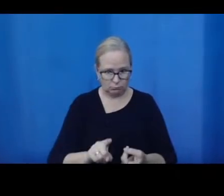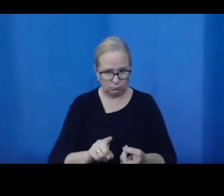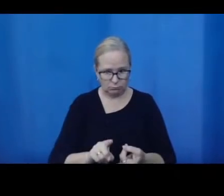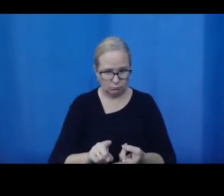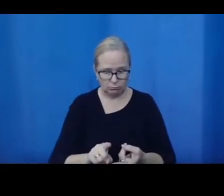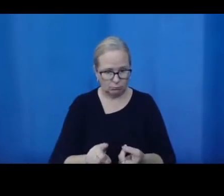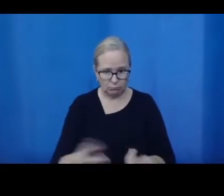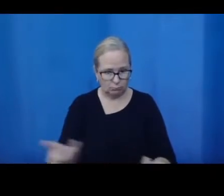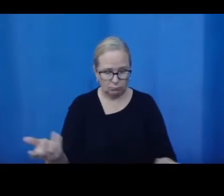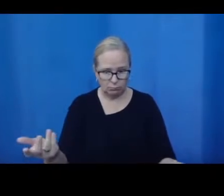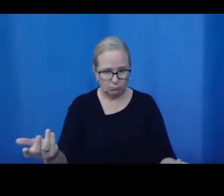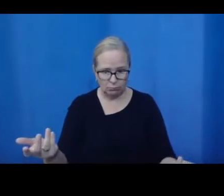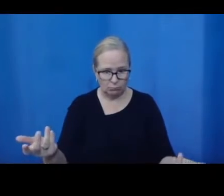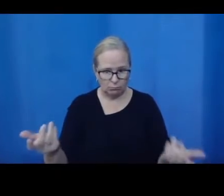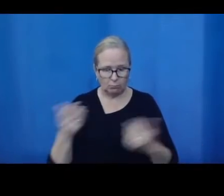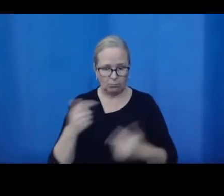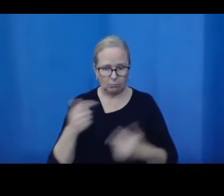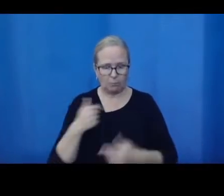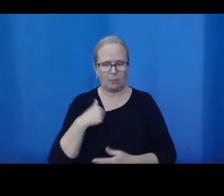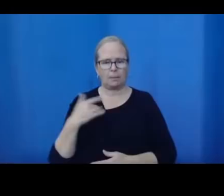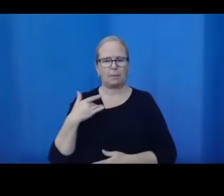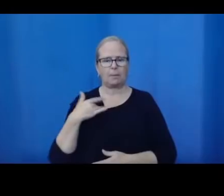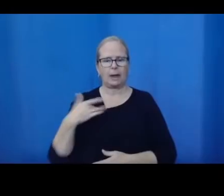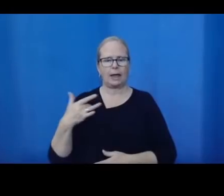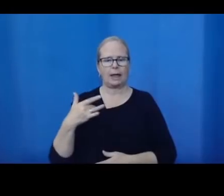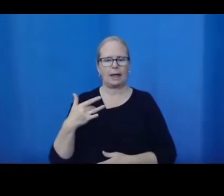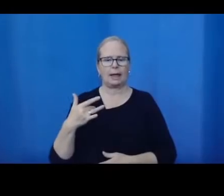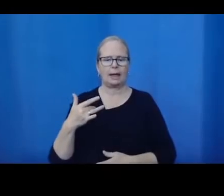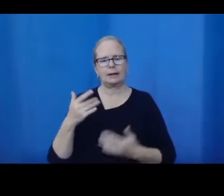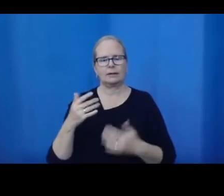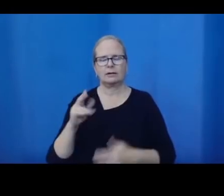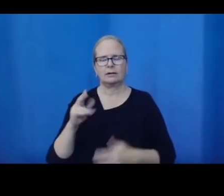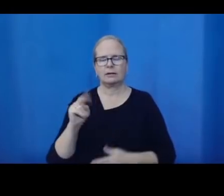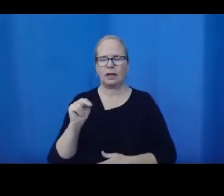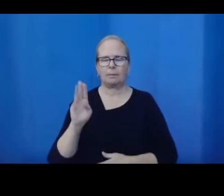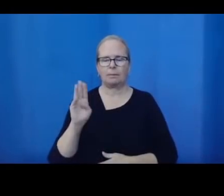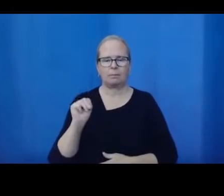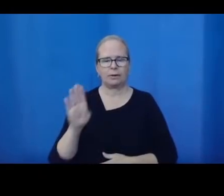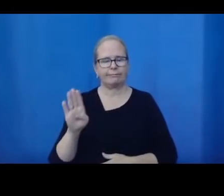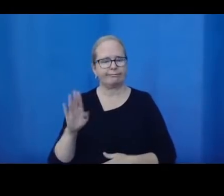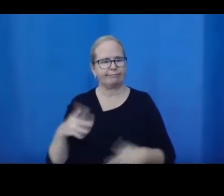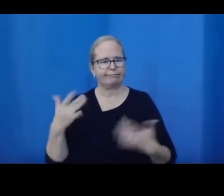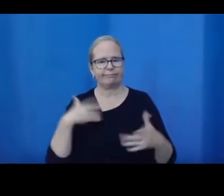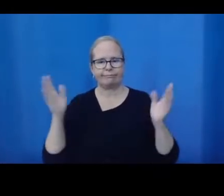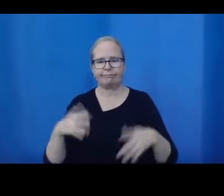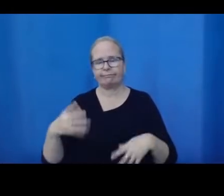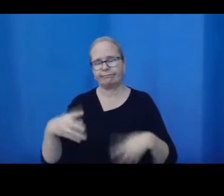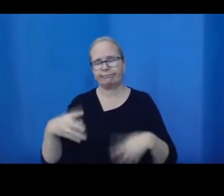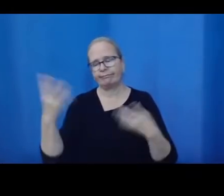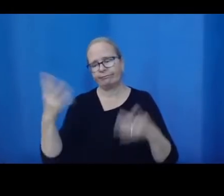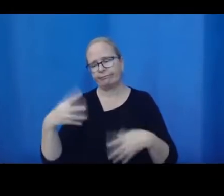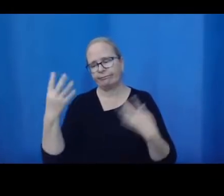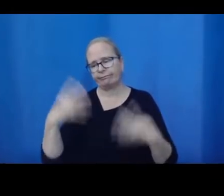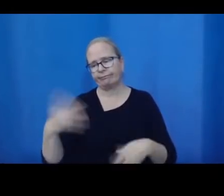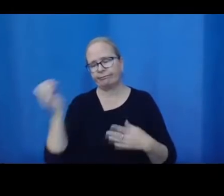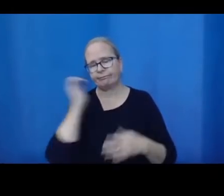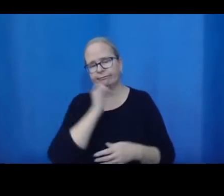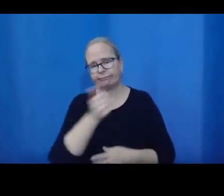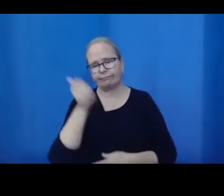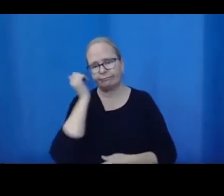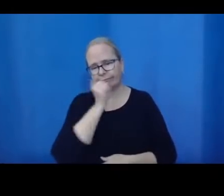media, watching watching shows that I've seen 100 times because I'm not really paying